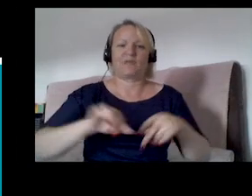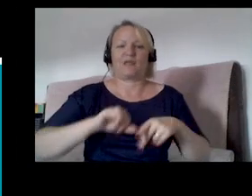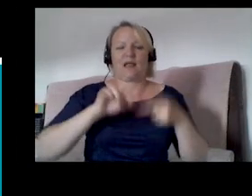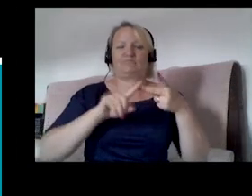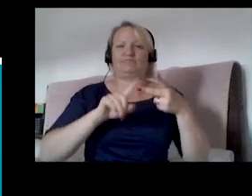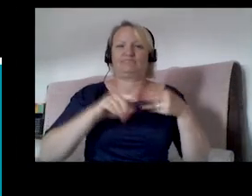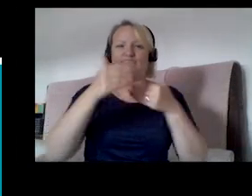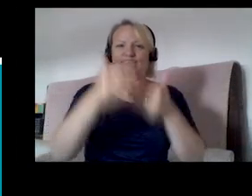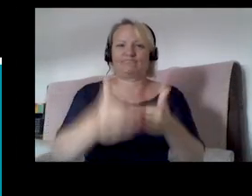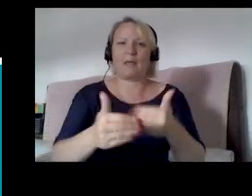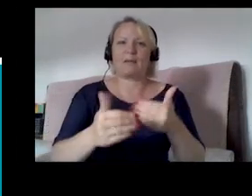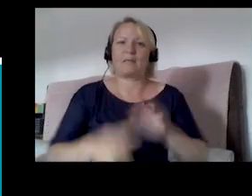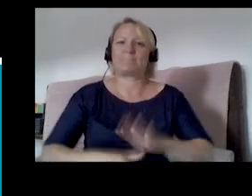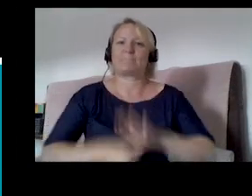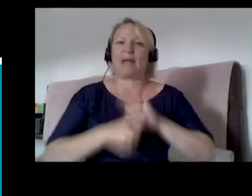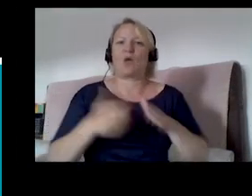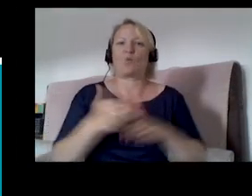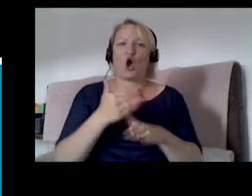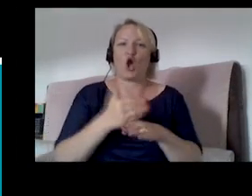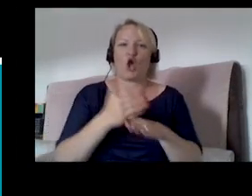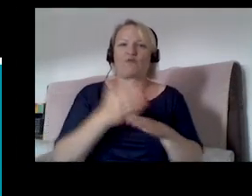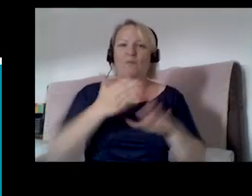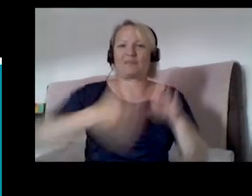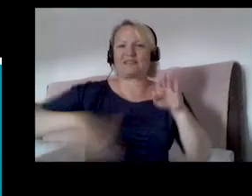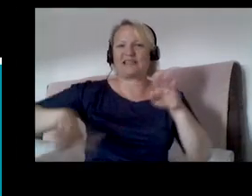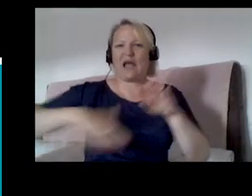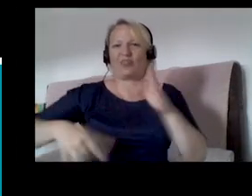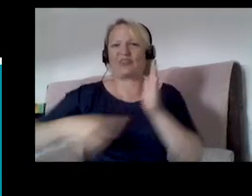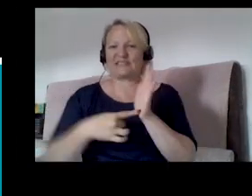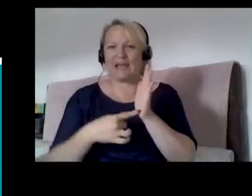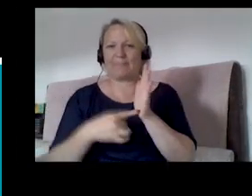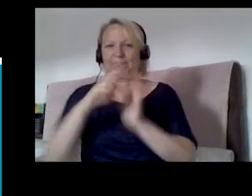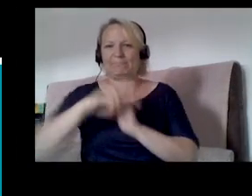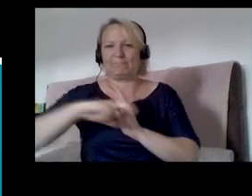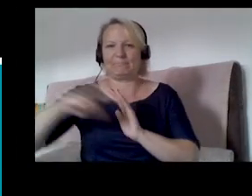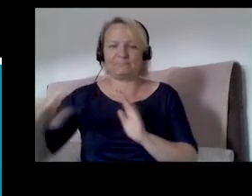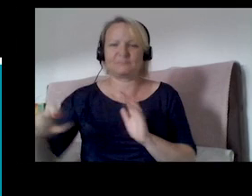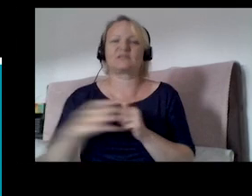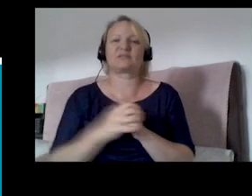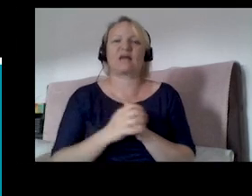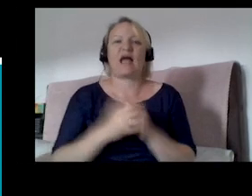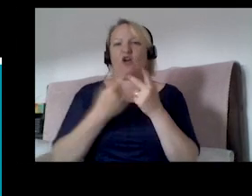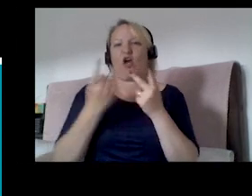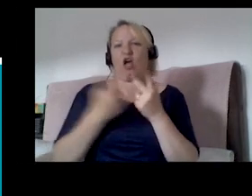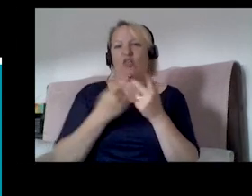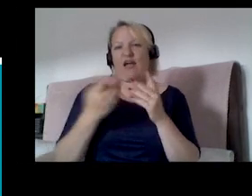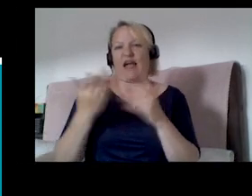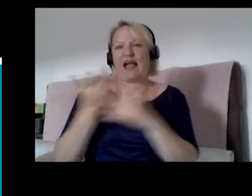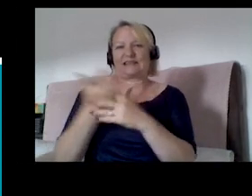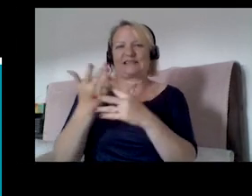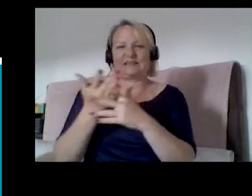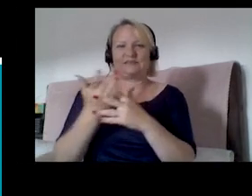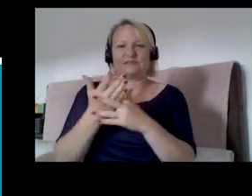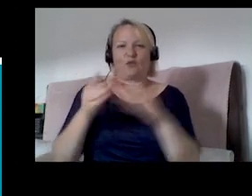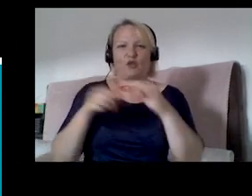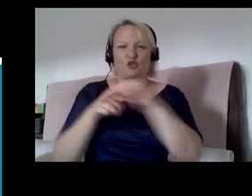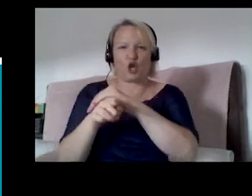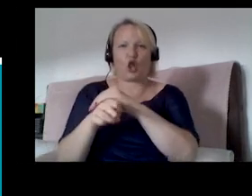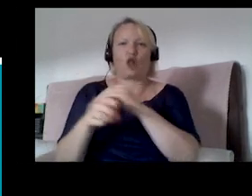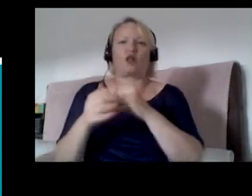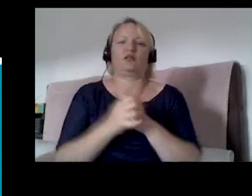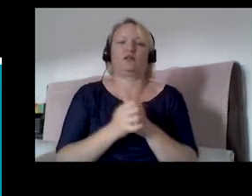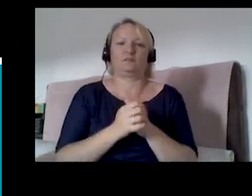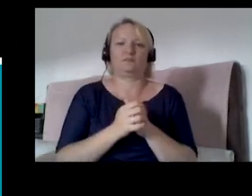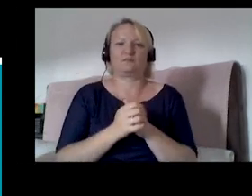construction compounds, main works, which will include the construction of the highways north and south of the Thames and all elements of the tunnels